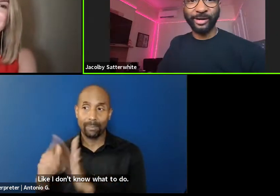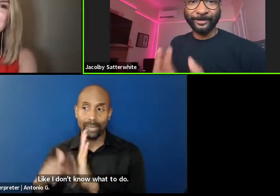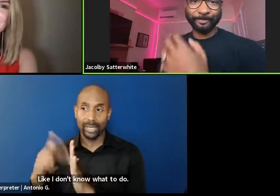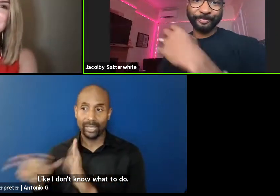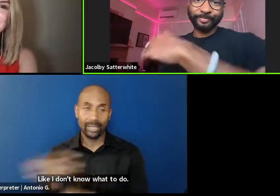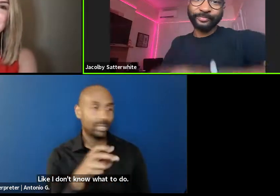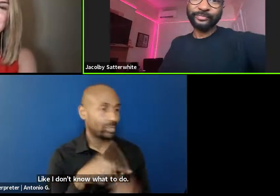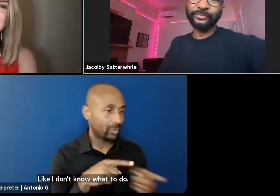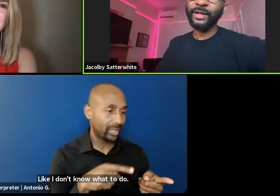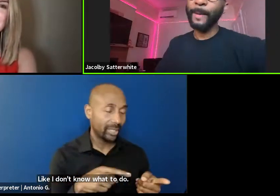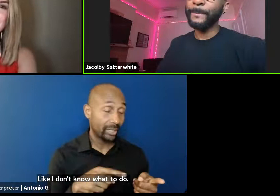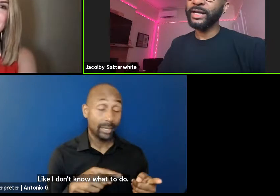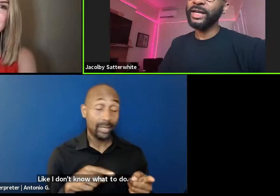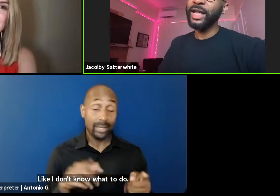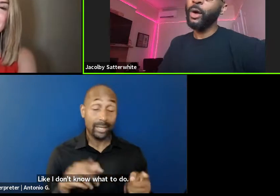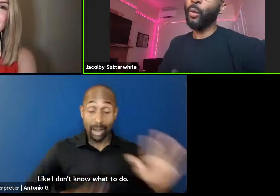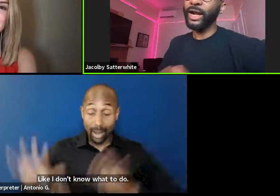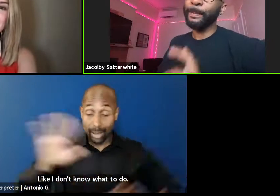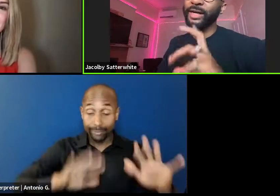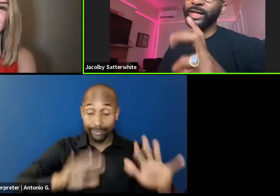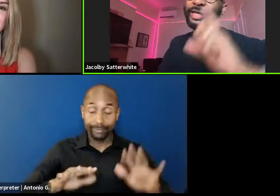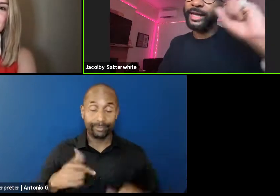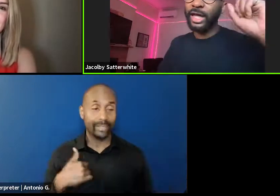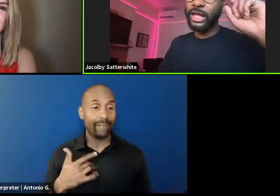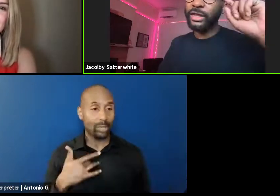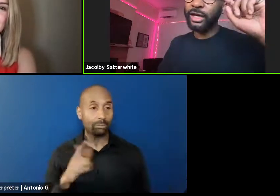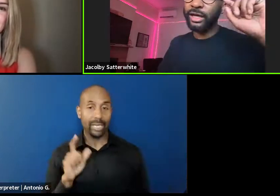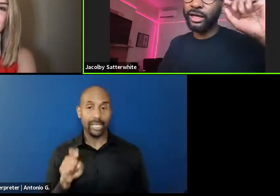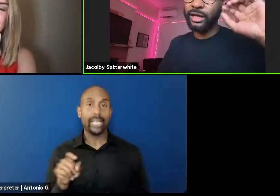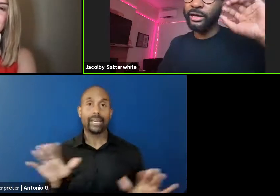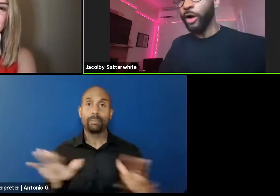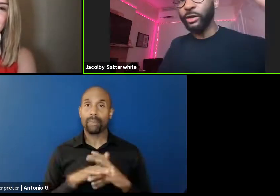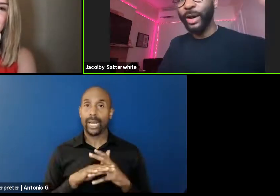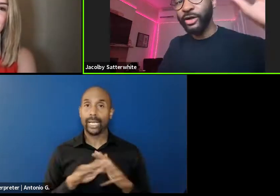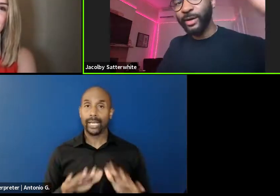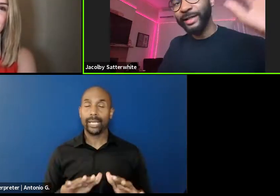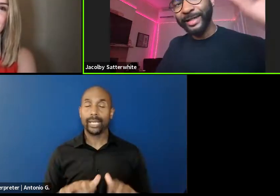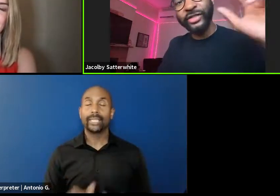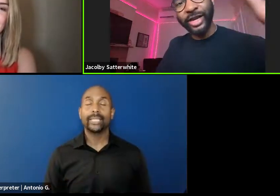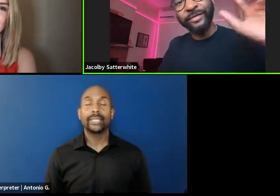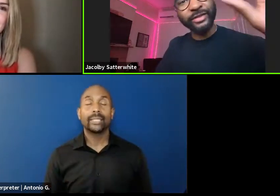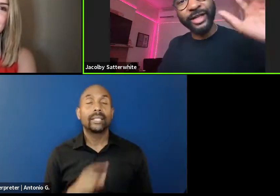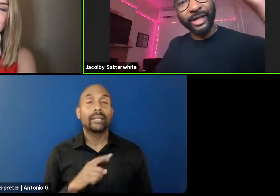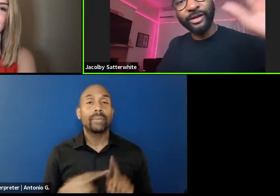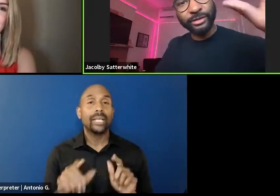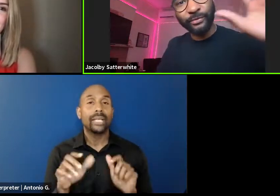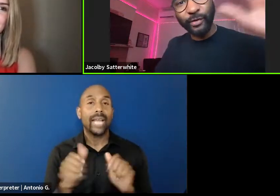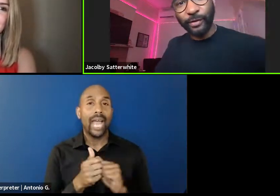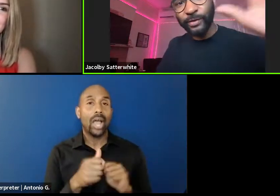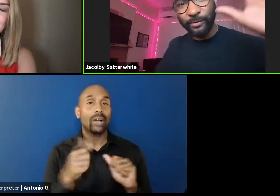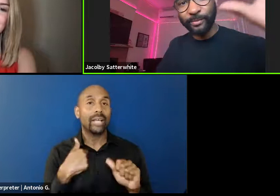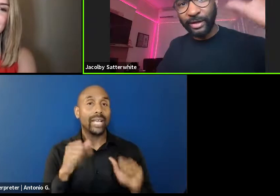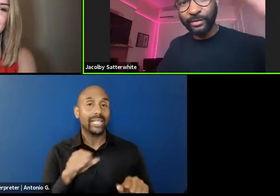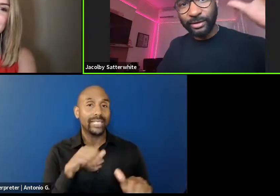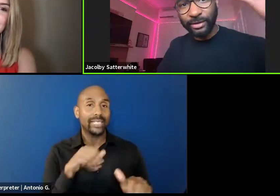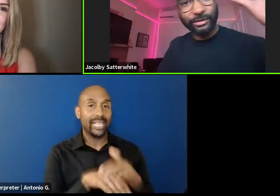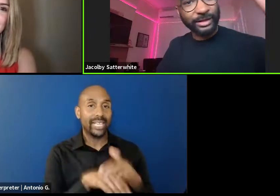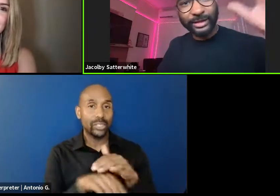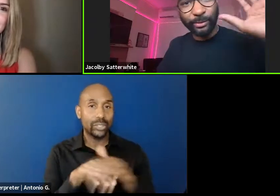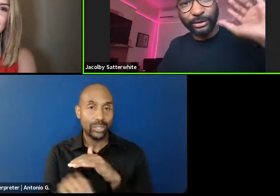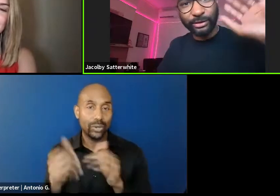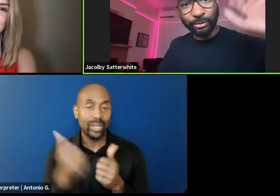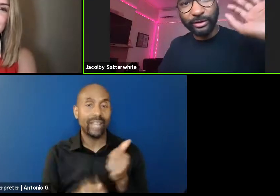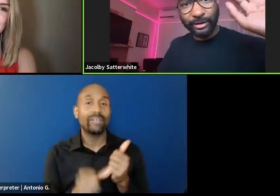a long break. But when I, but like the only way I knew how to enter everything else for the, even